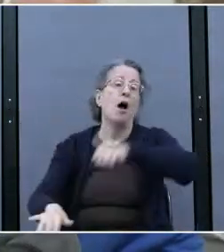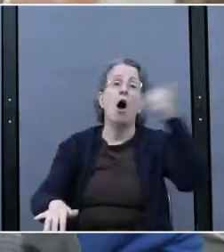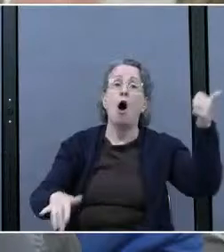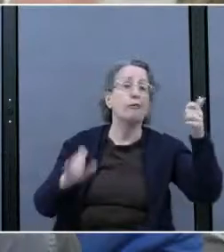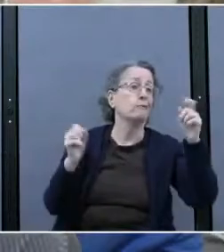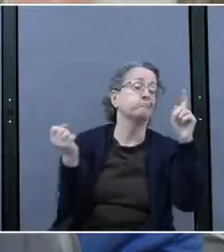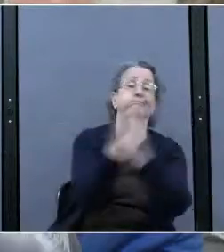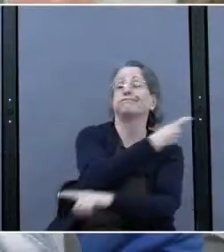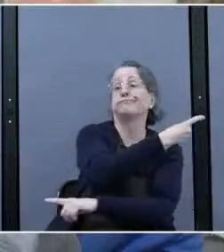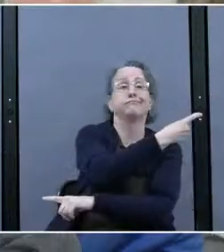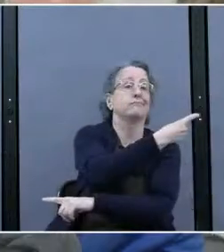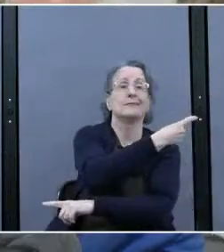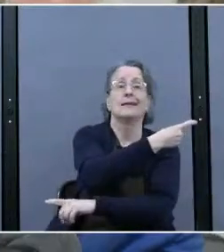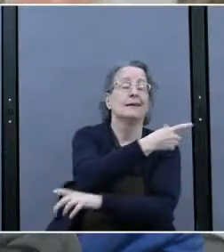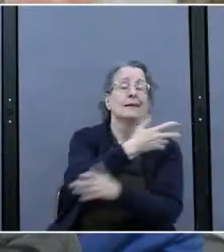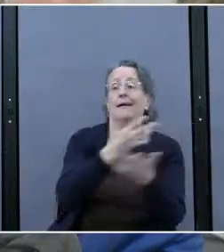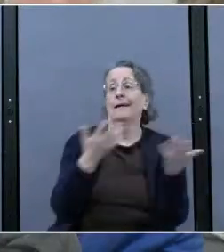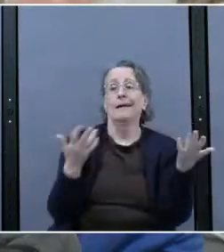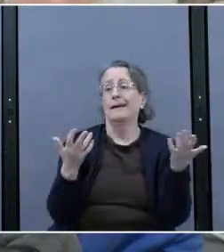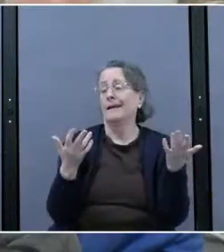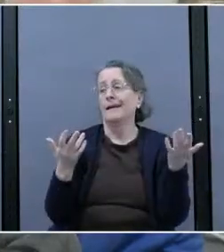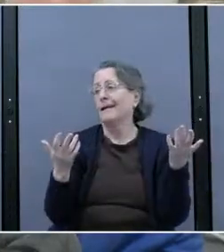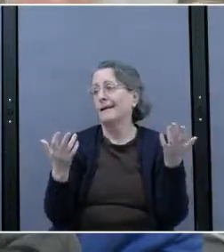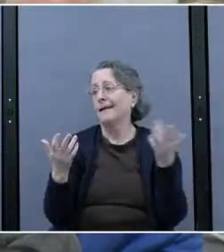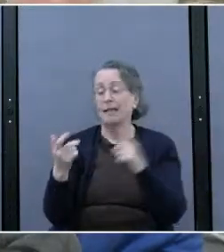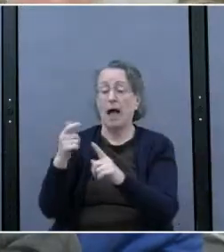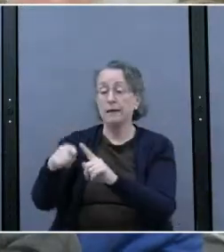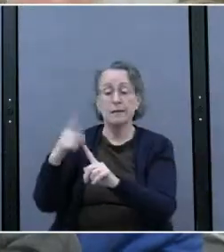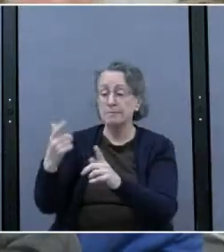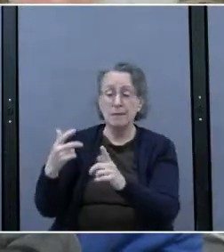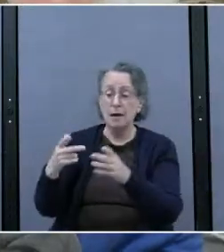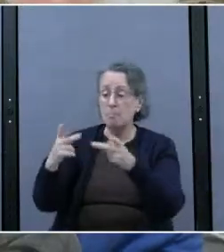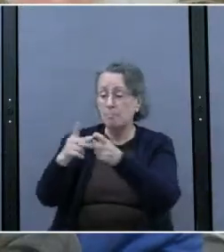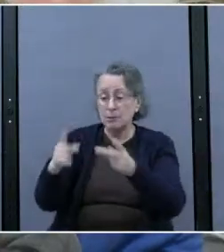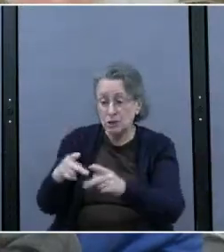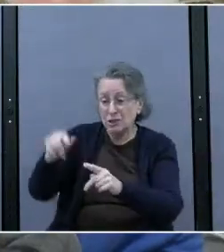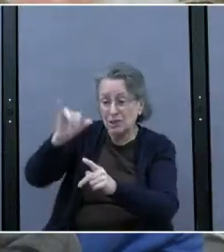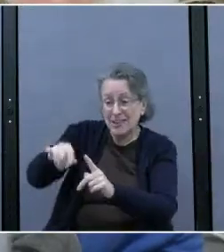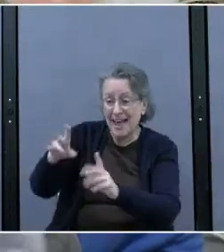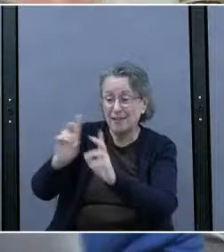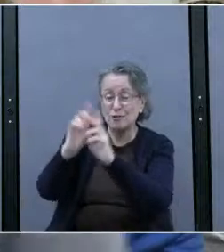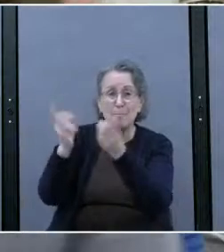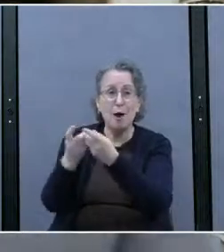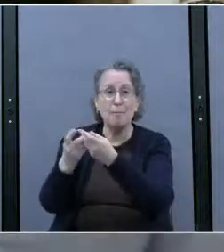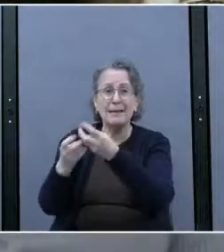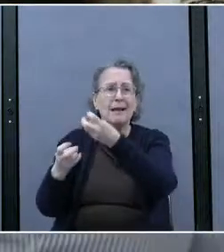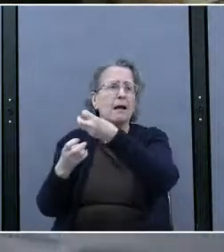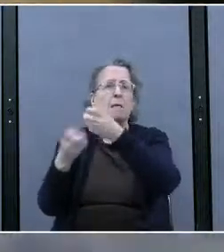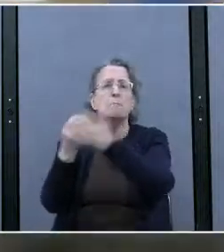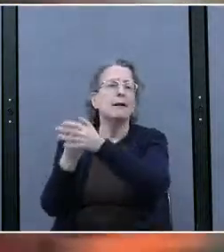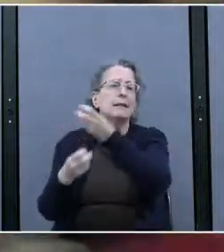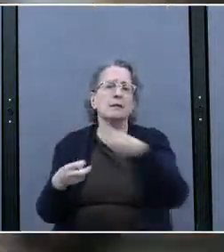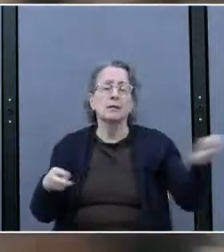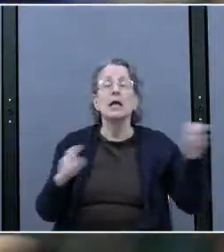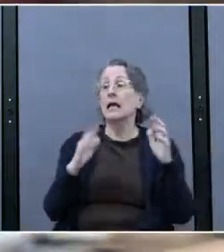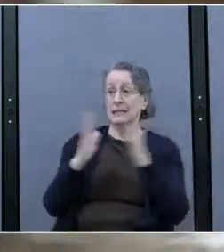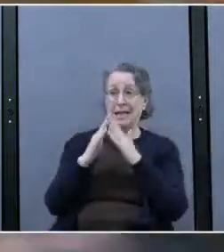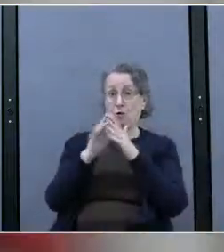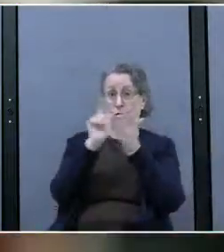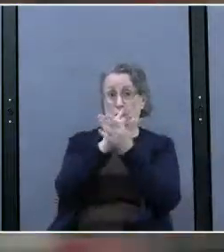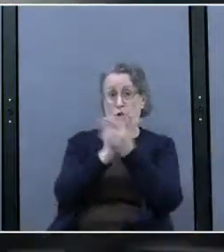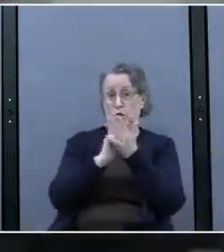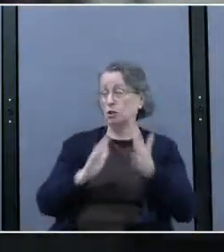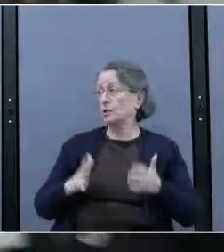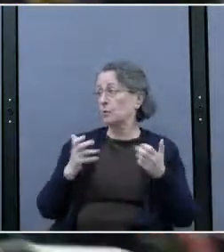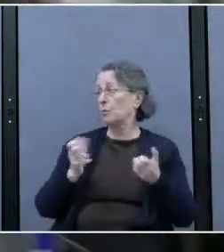funds allocated for departments that end up in the big pool. The town attorney would like to speak to it. Can